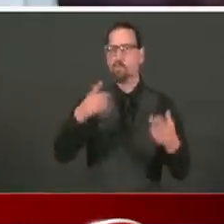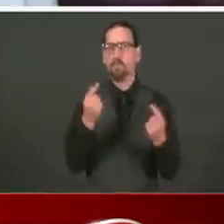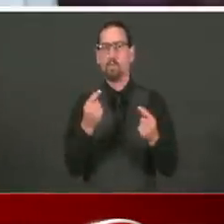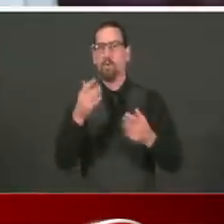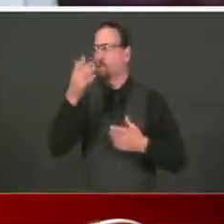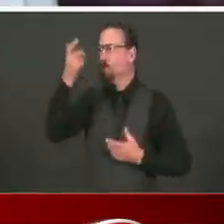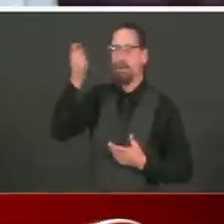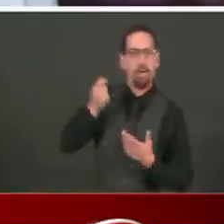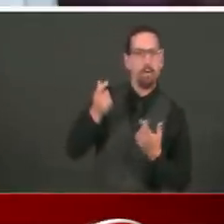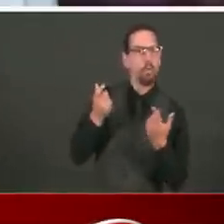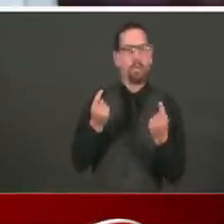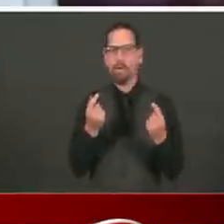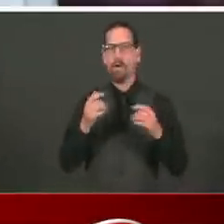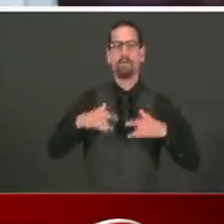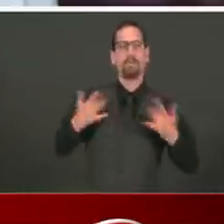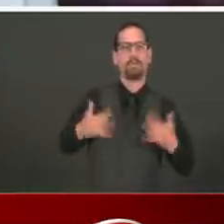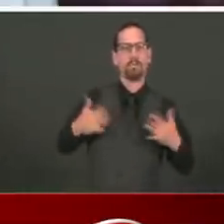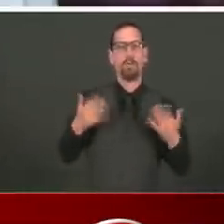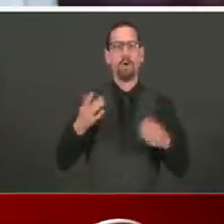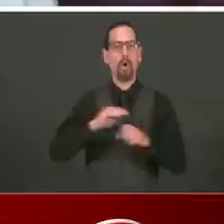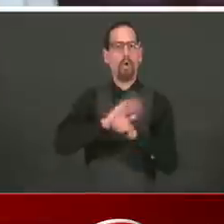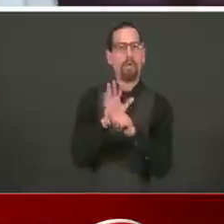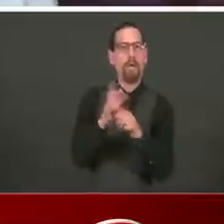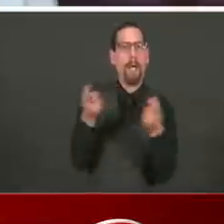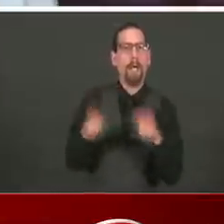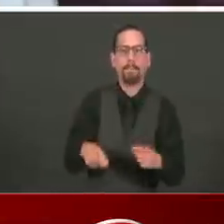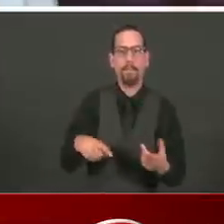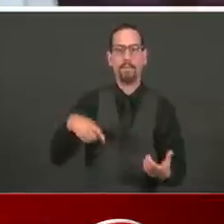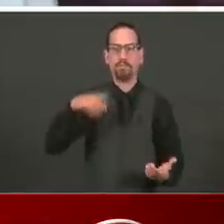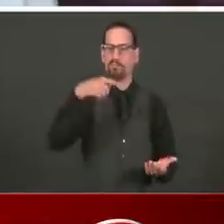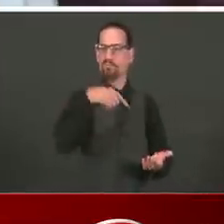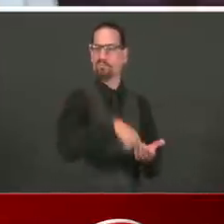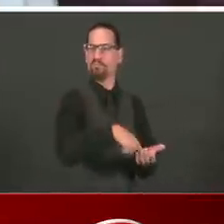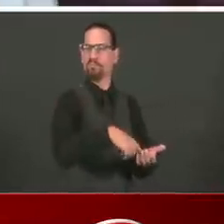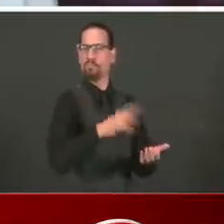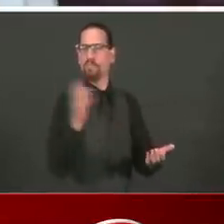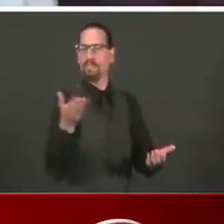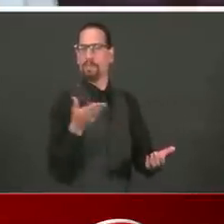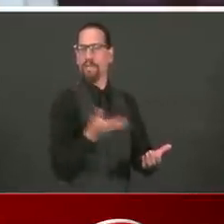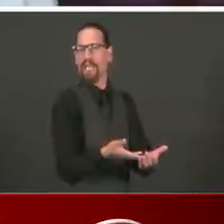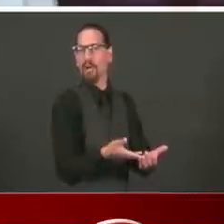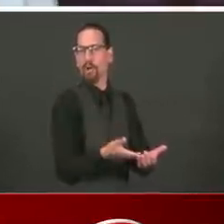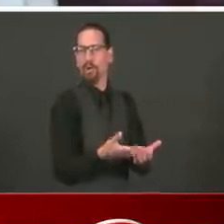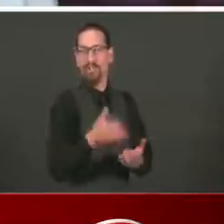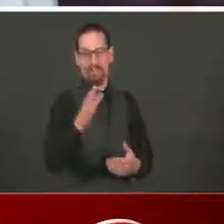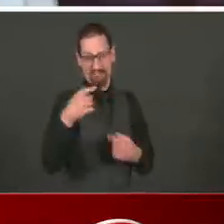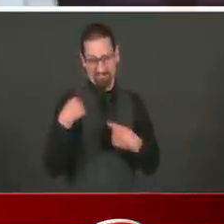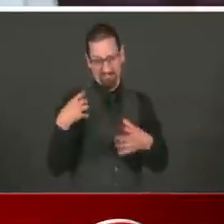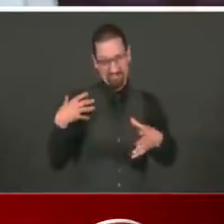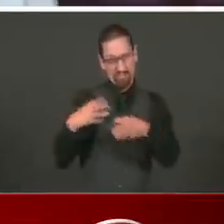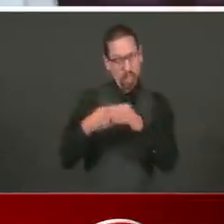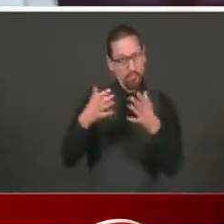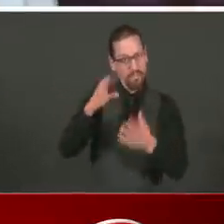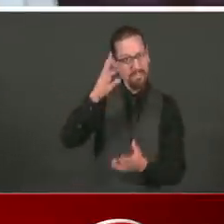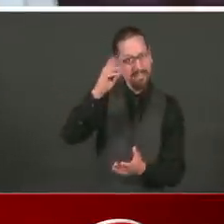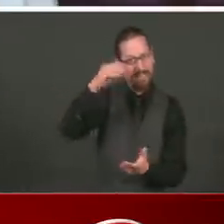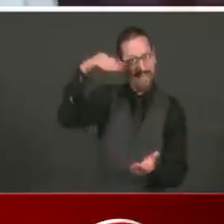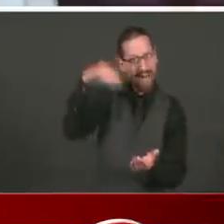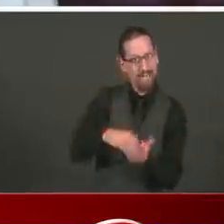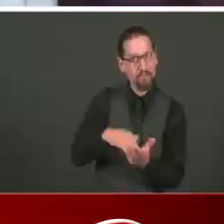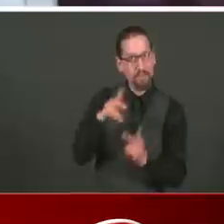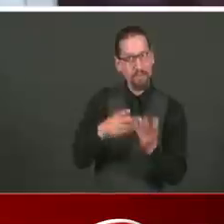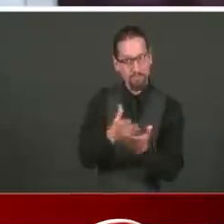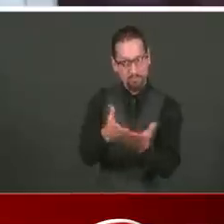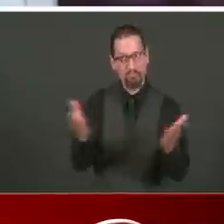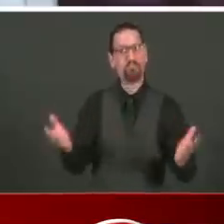about to explain have all been your ideas. So 60,000 people have been using it. We've been soliciting feedback, doing testing, and